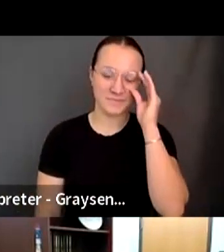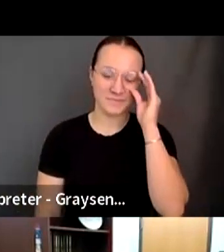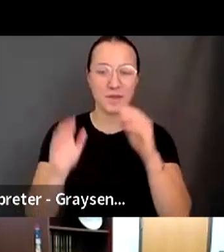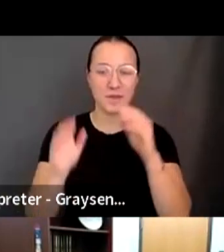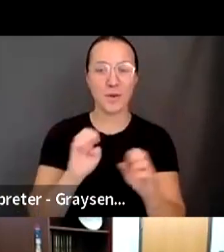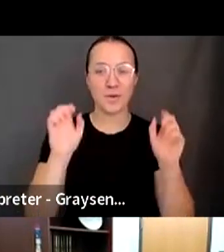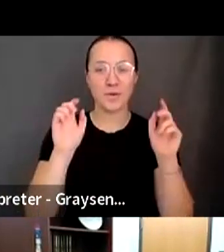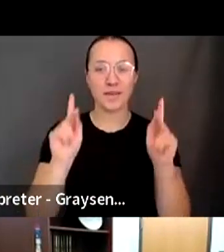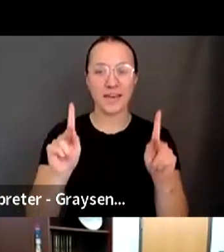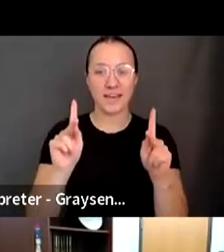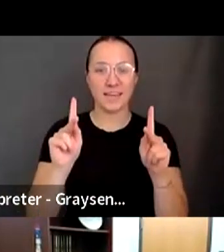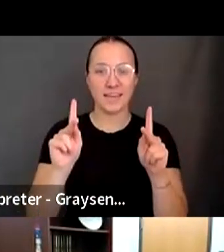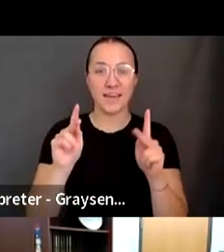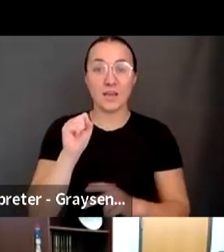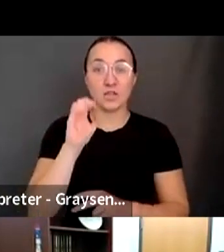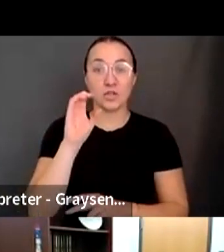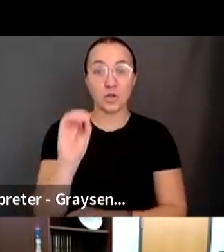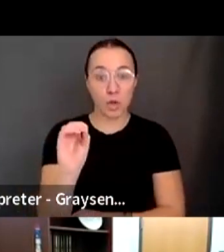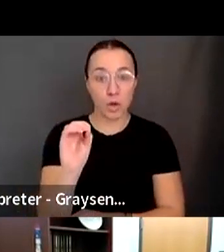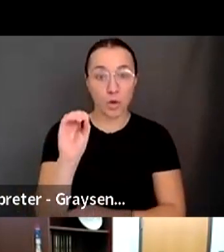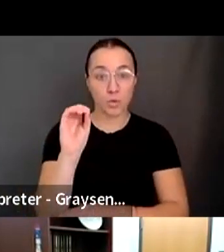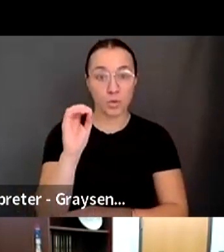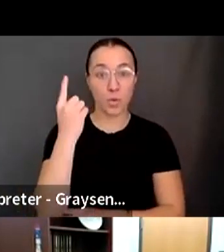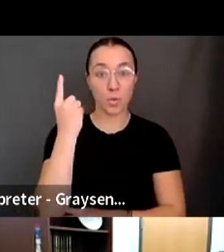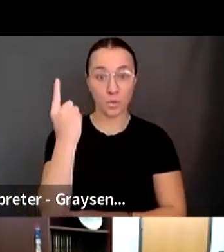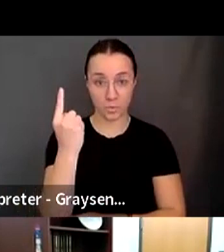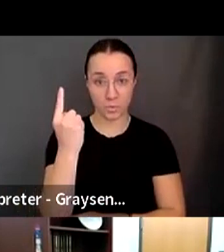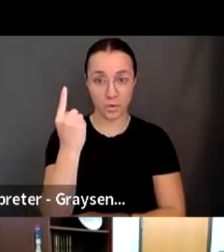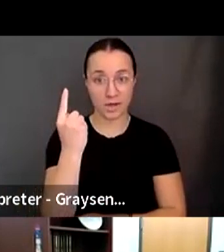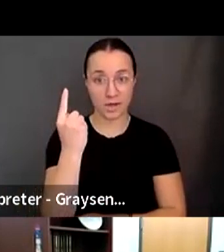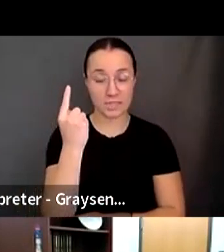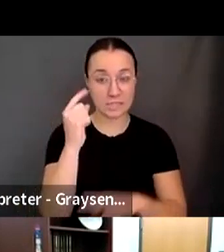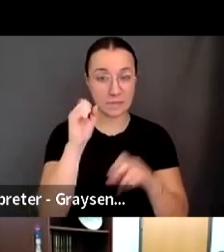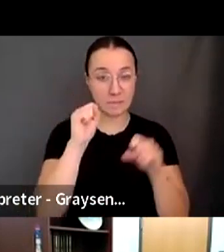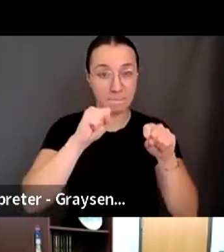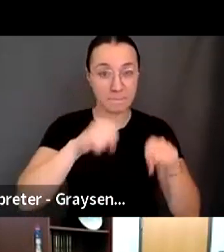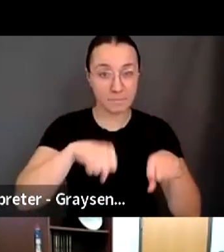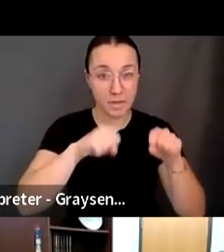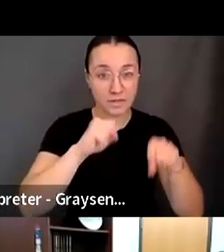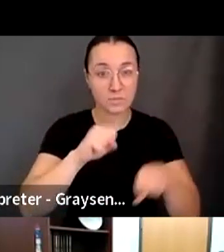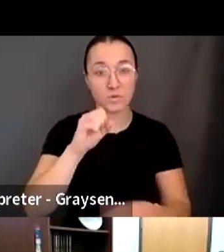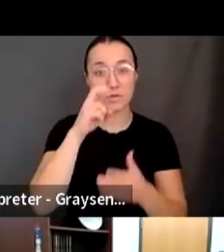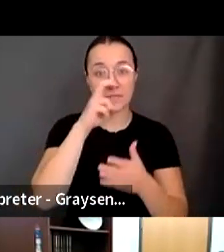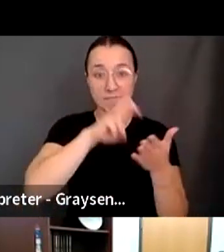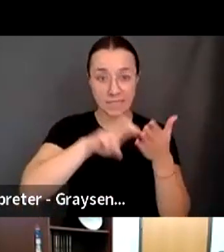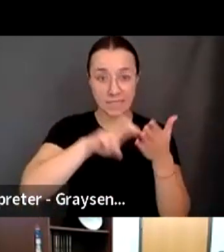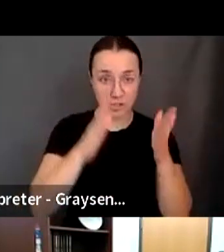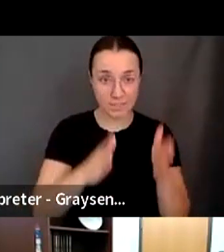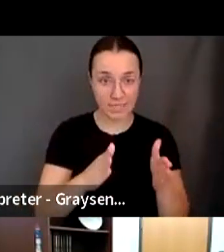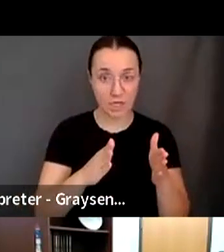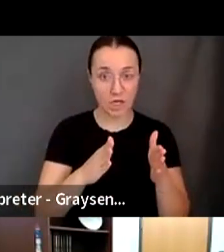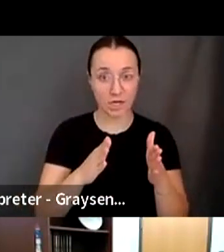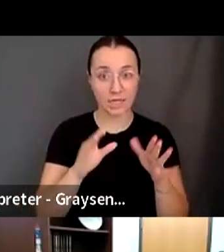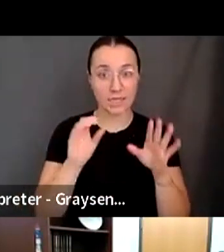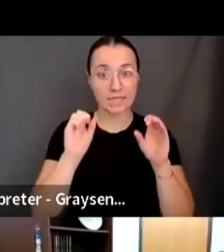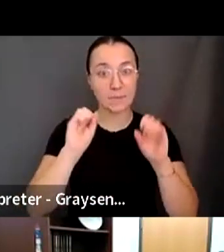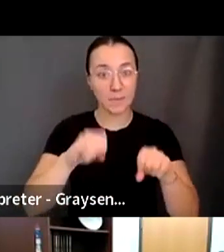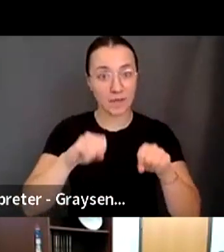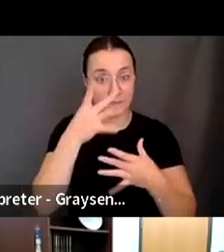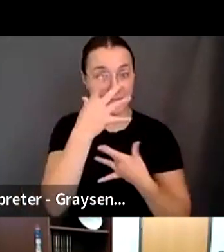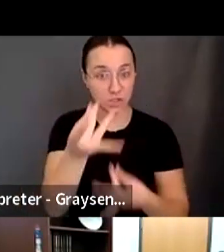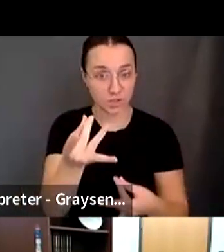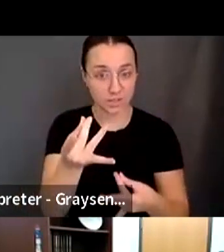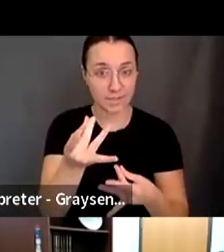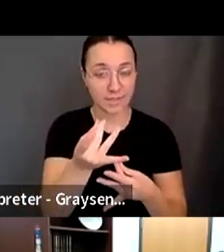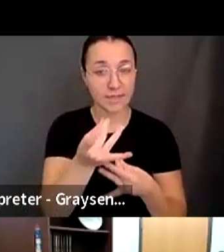Okay, so we do have one potential secretary that is quite possibly interested,